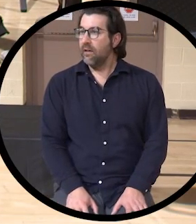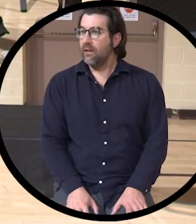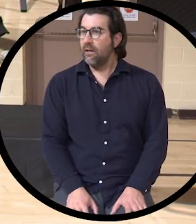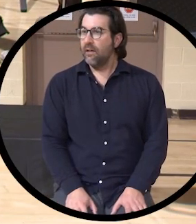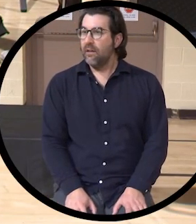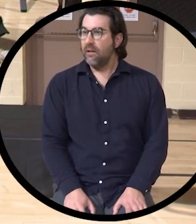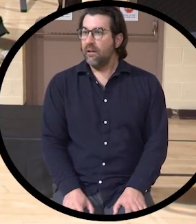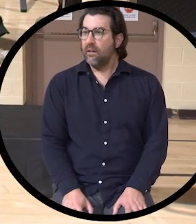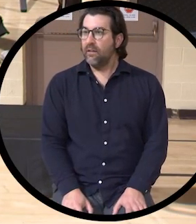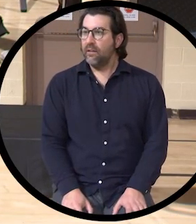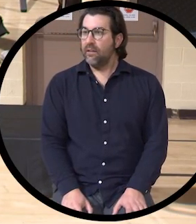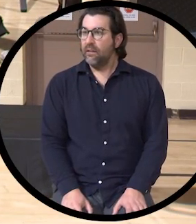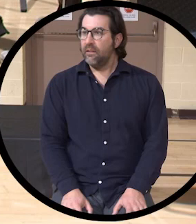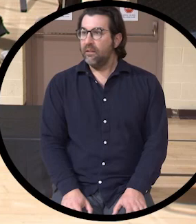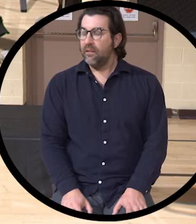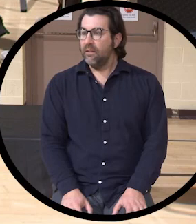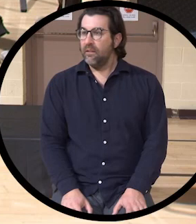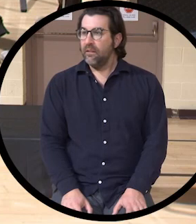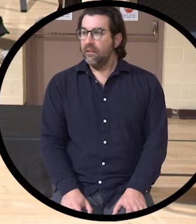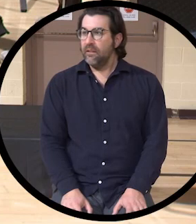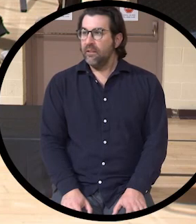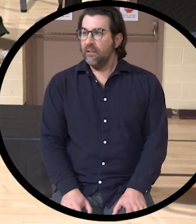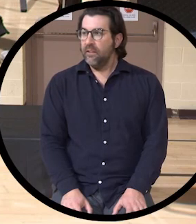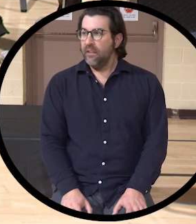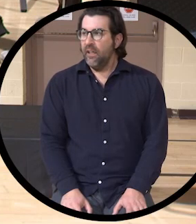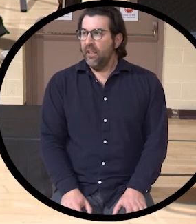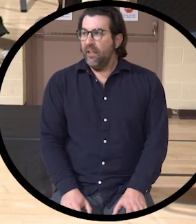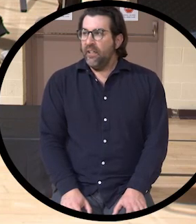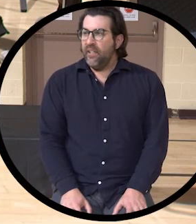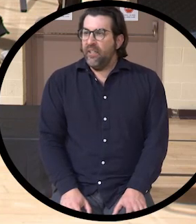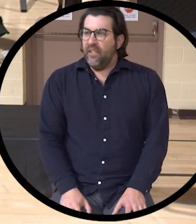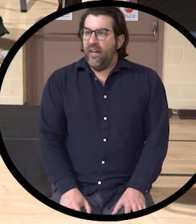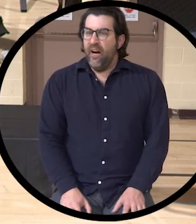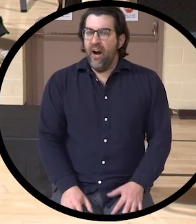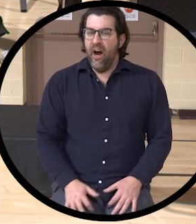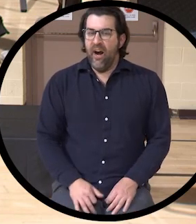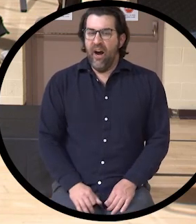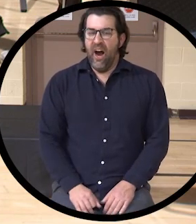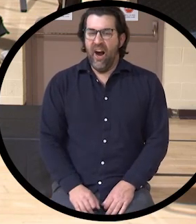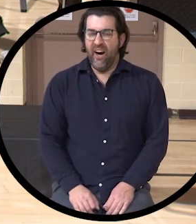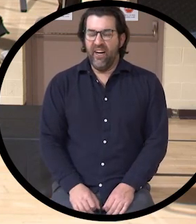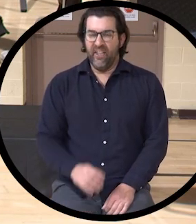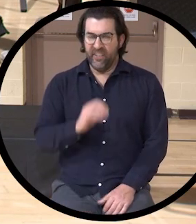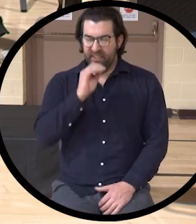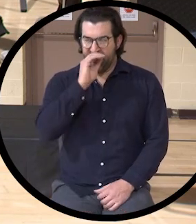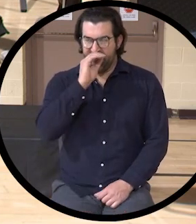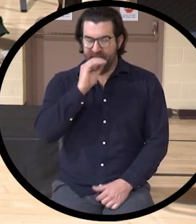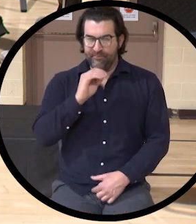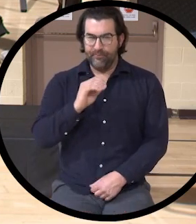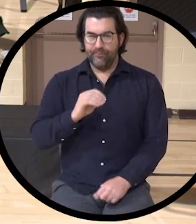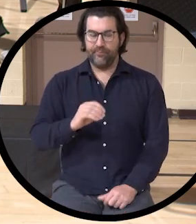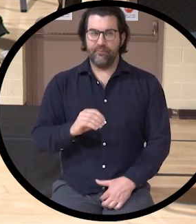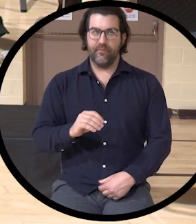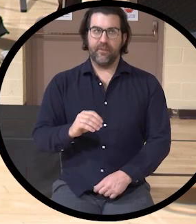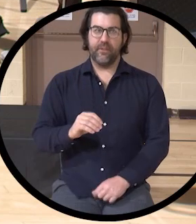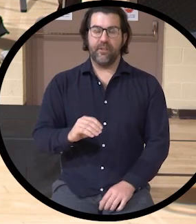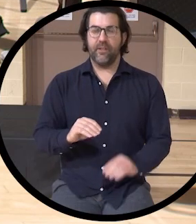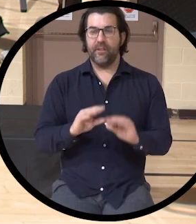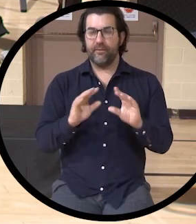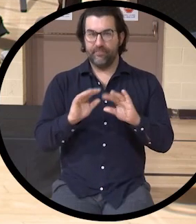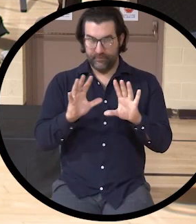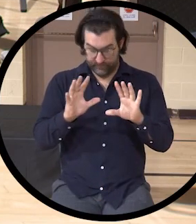a back to the question I had just asked them. So they want more clarification about the right turn lanes on Neckley